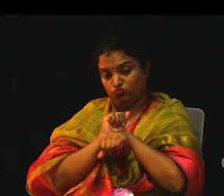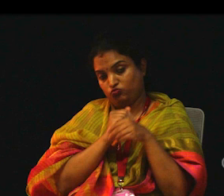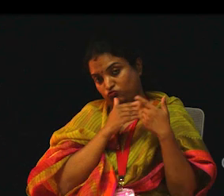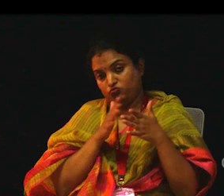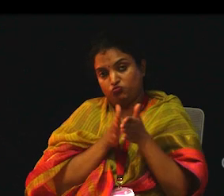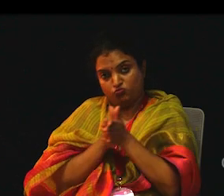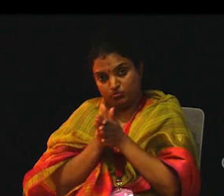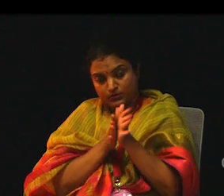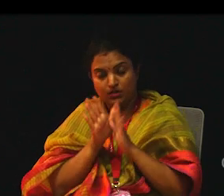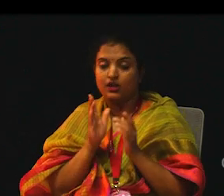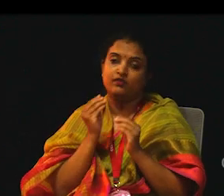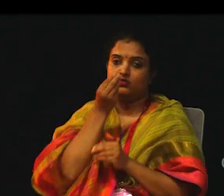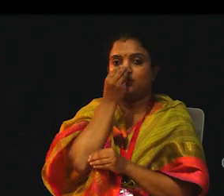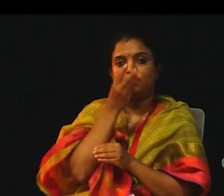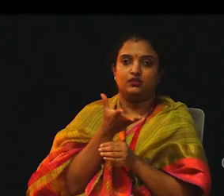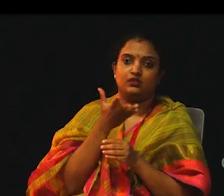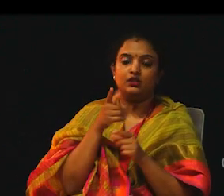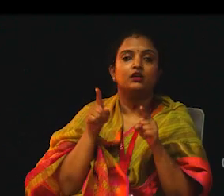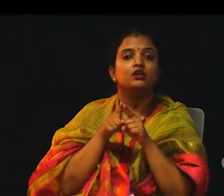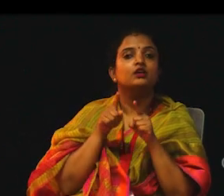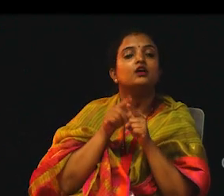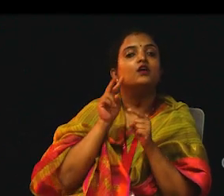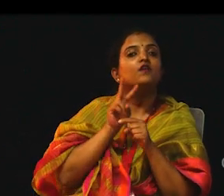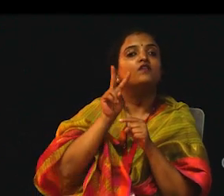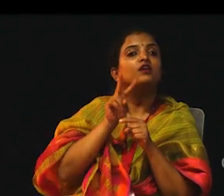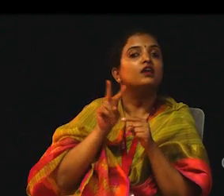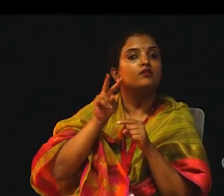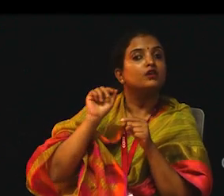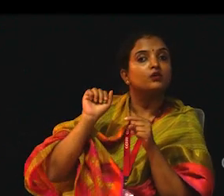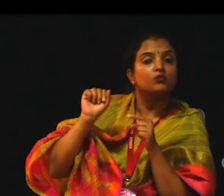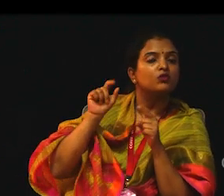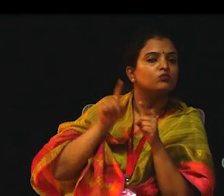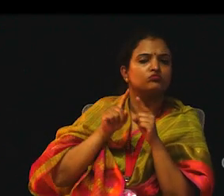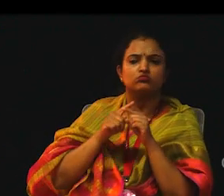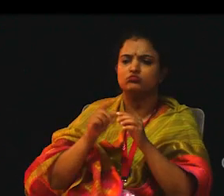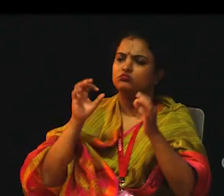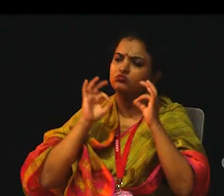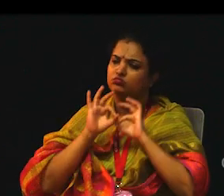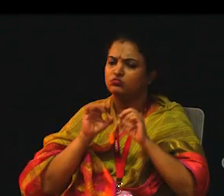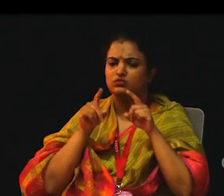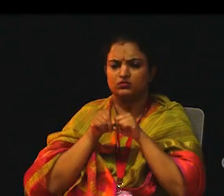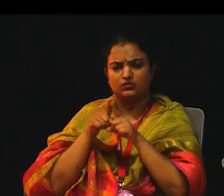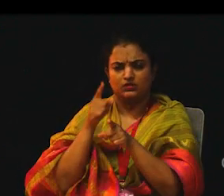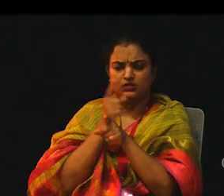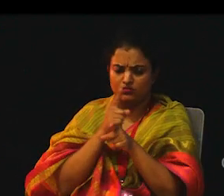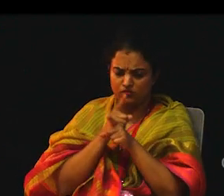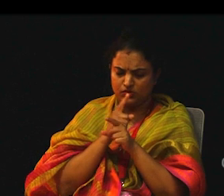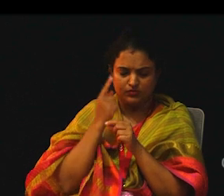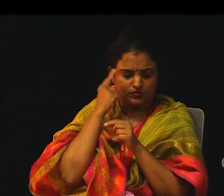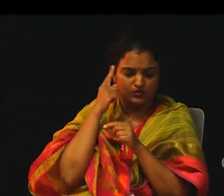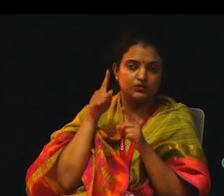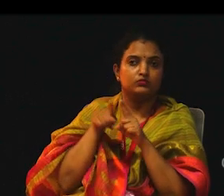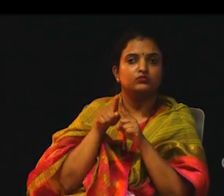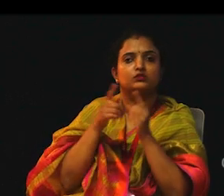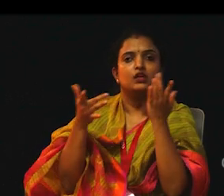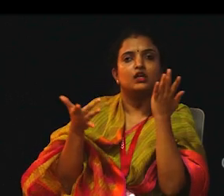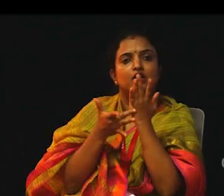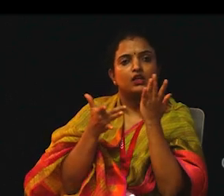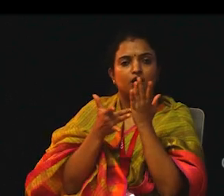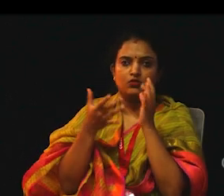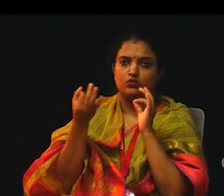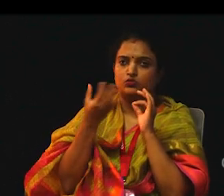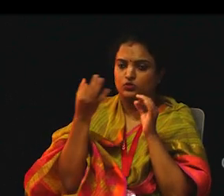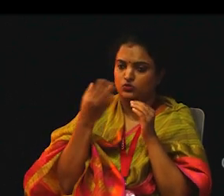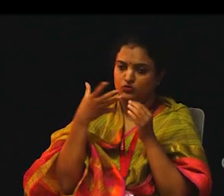work. Vidya Vahini's work has been phenomenal in helping teachers create digital lessons that are